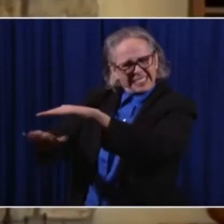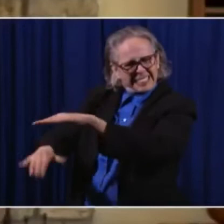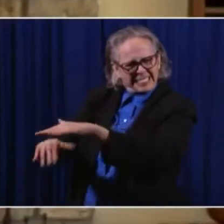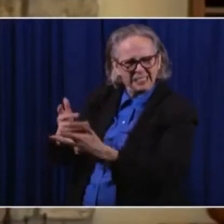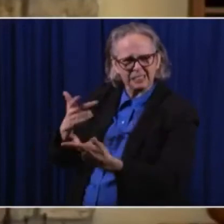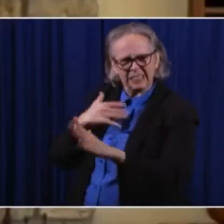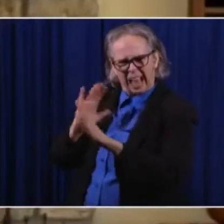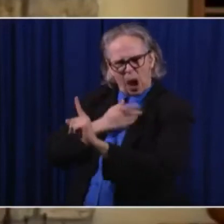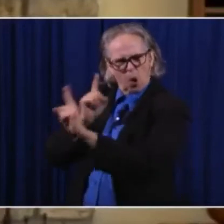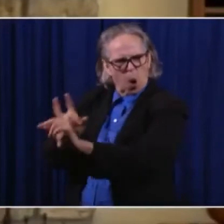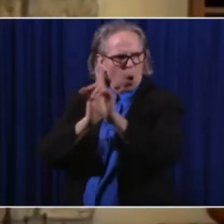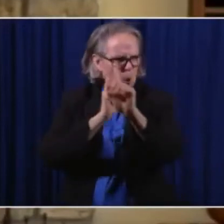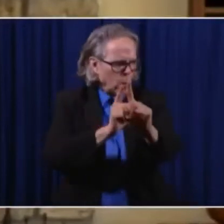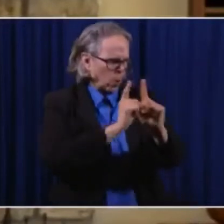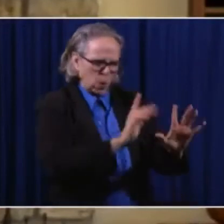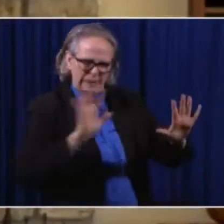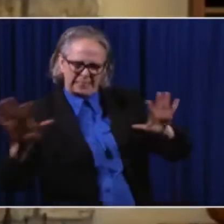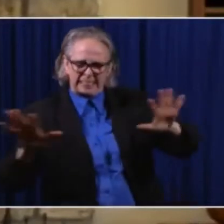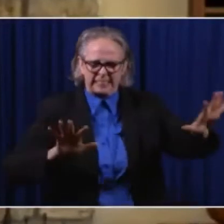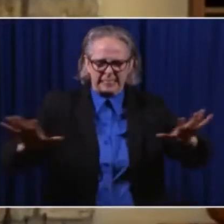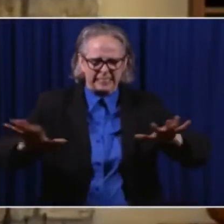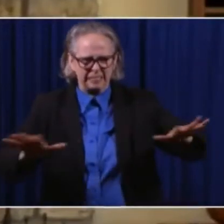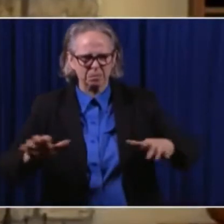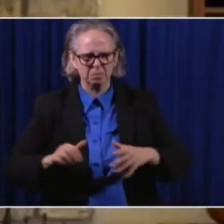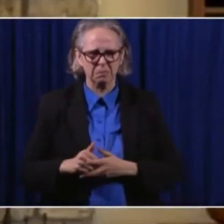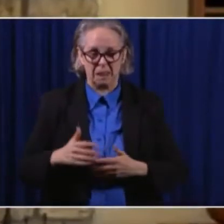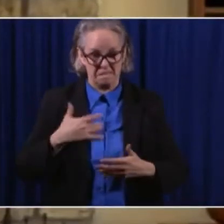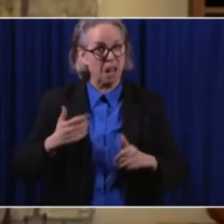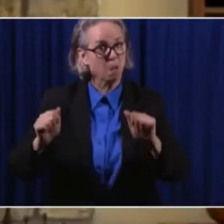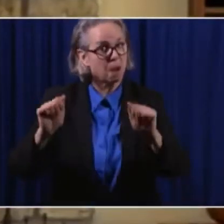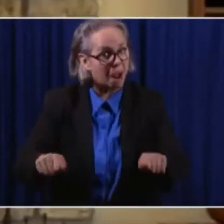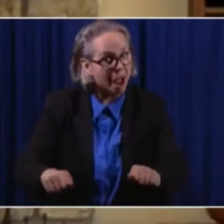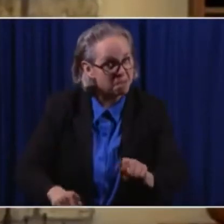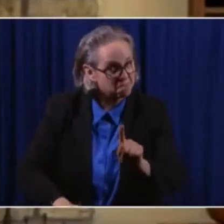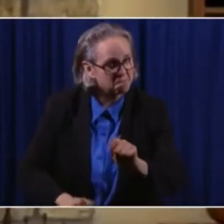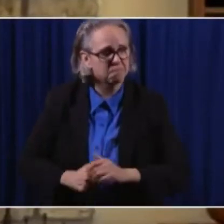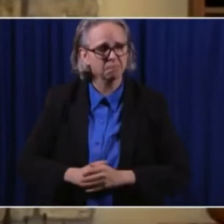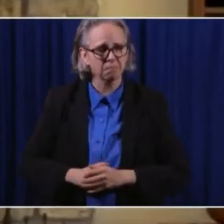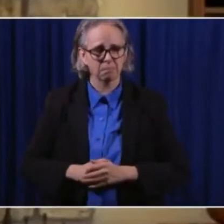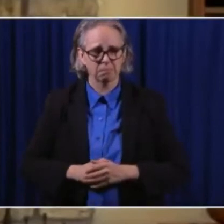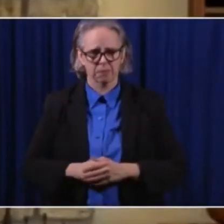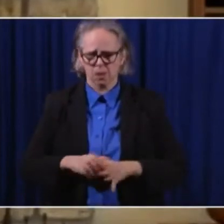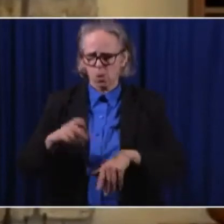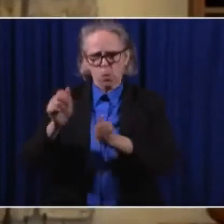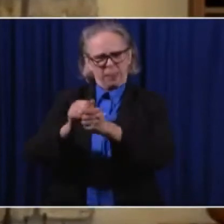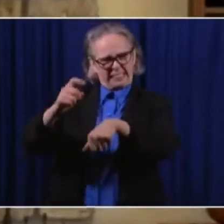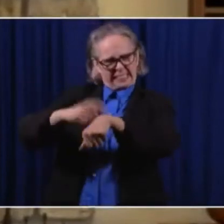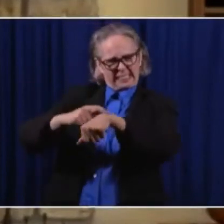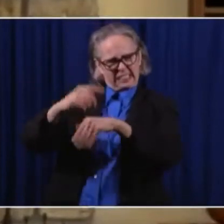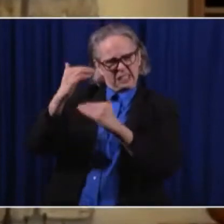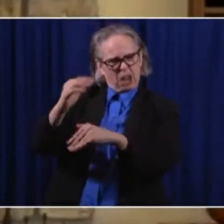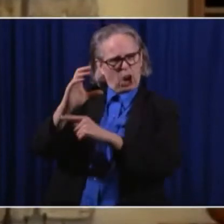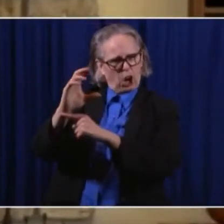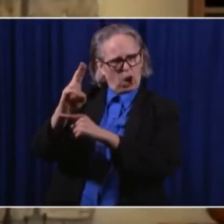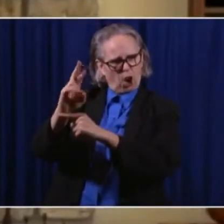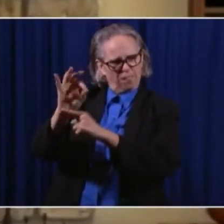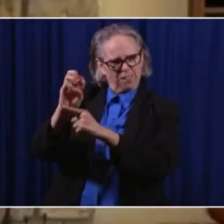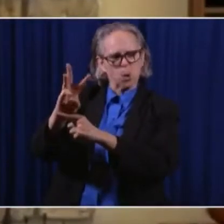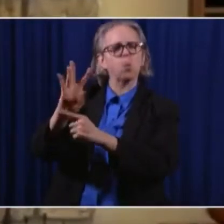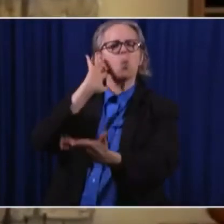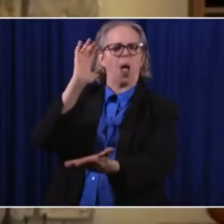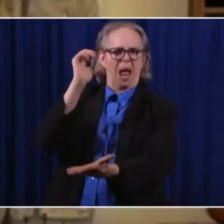we have it within our power to do that. We think we have a formula here to do it, to start knocking the curve down again, and we're going